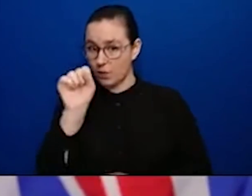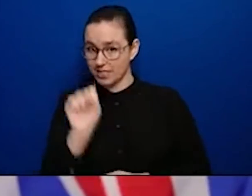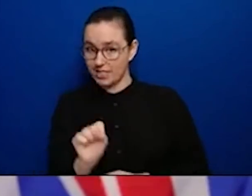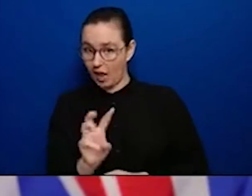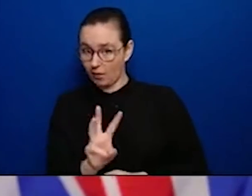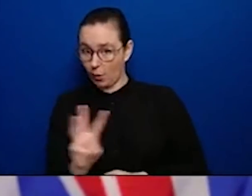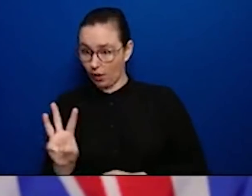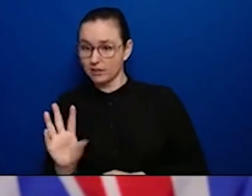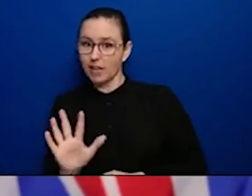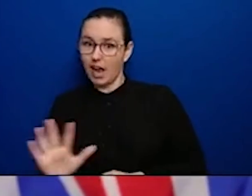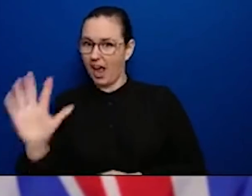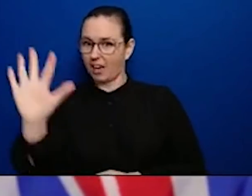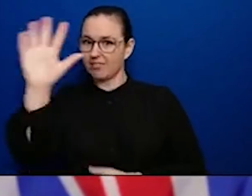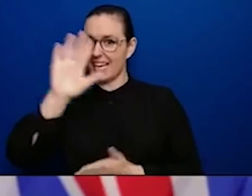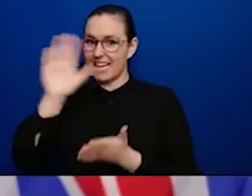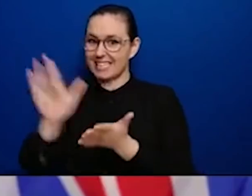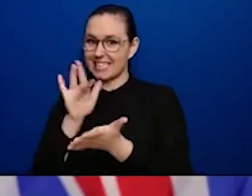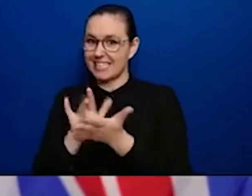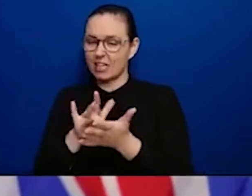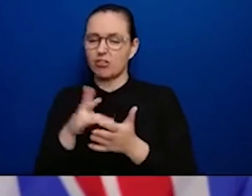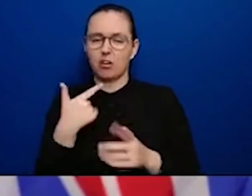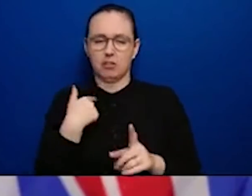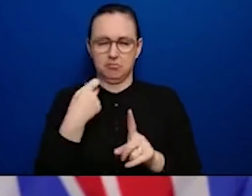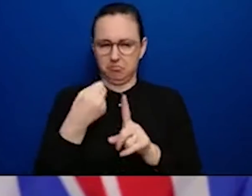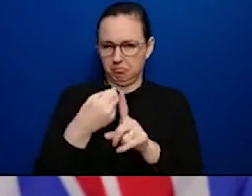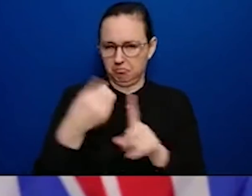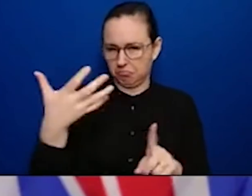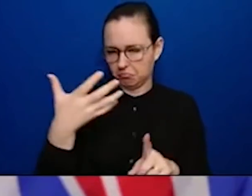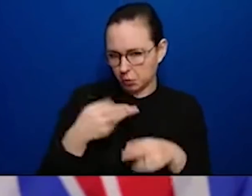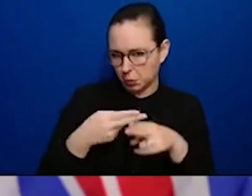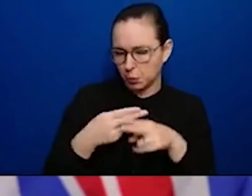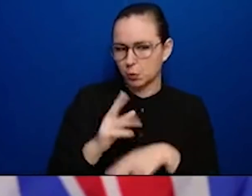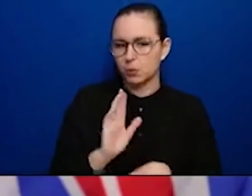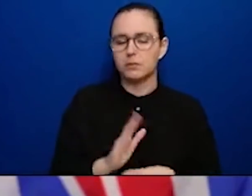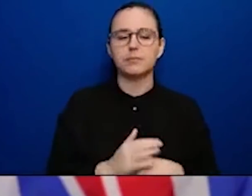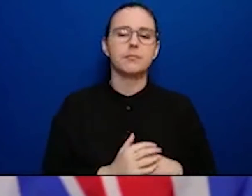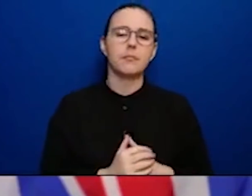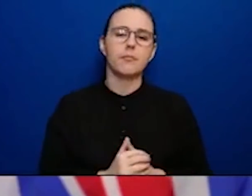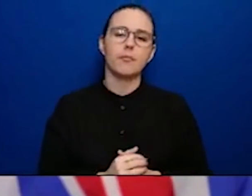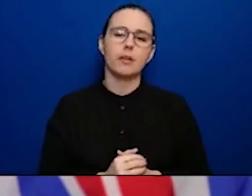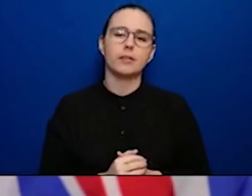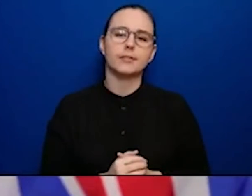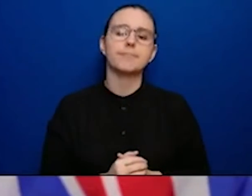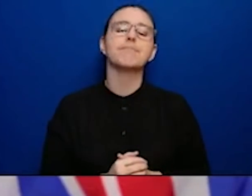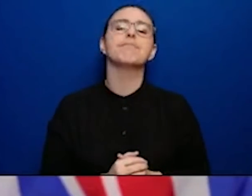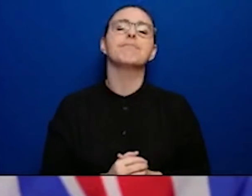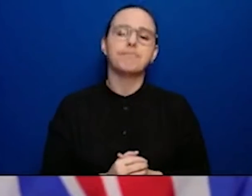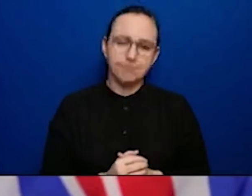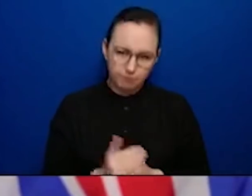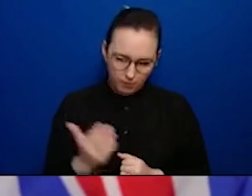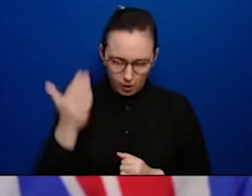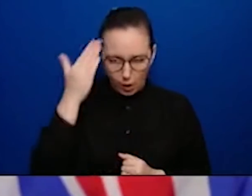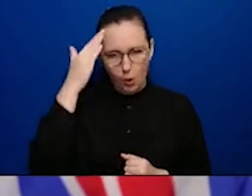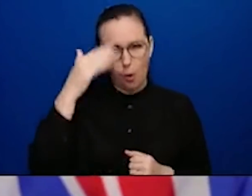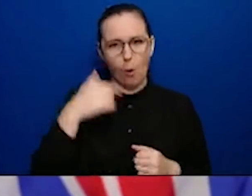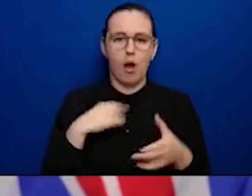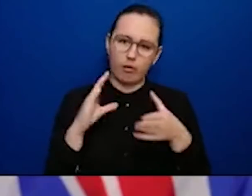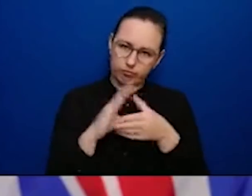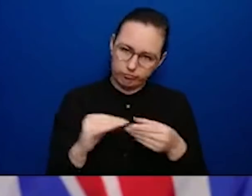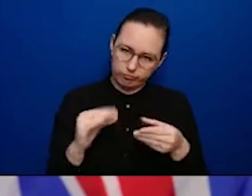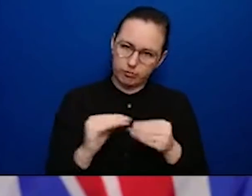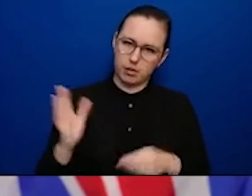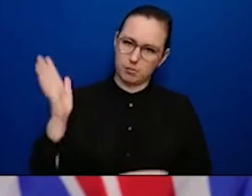Coast. You'll hear more about these advisories in a moment. And I know I've said this often, but we all need to avoid unnecessary travel